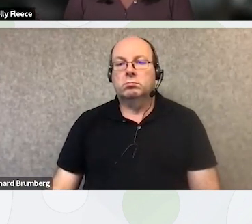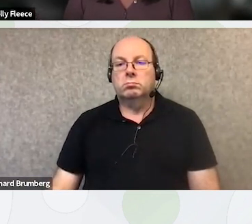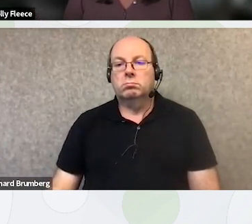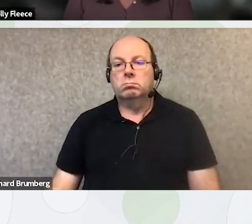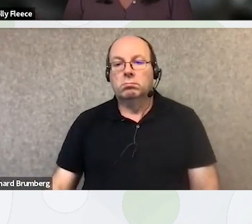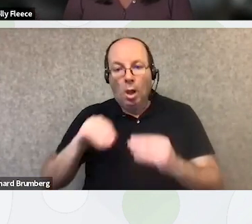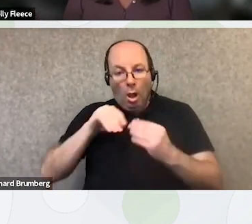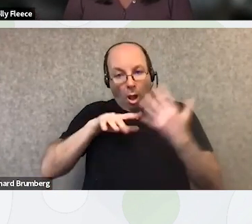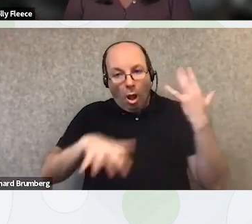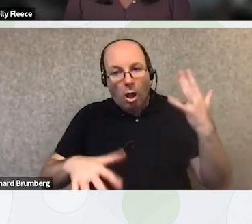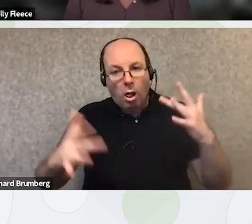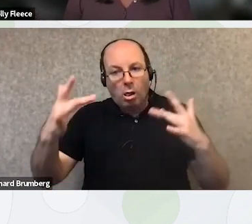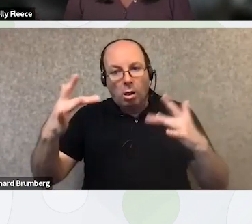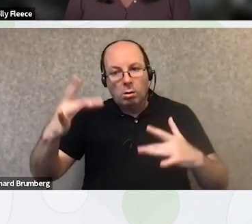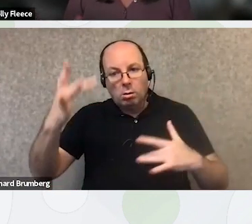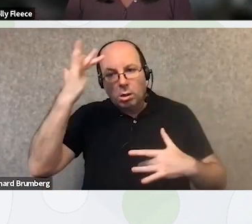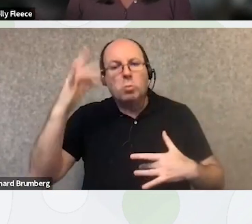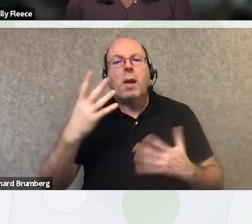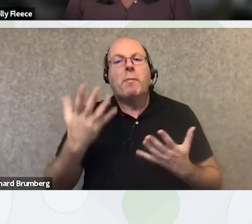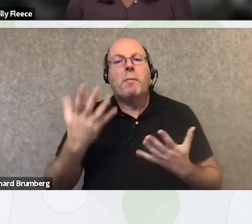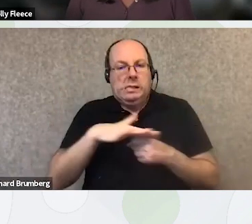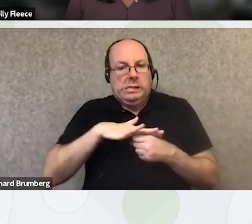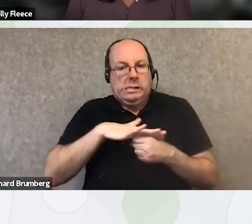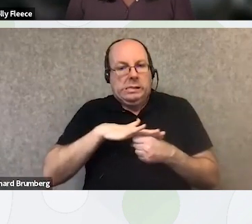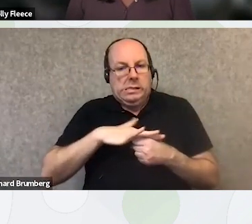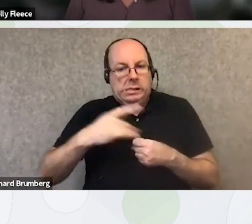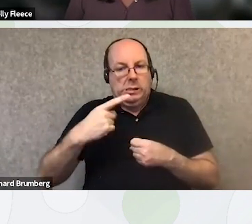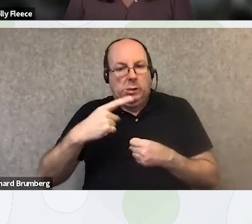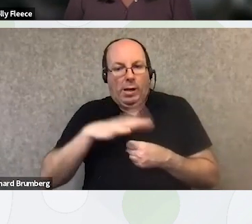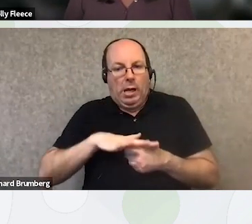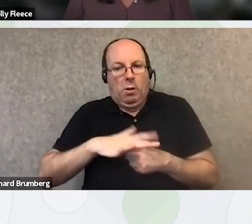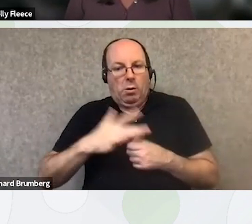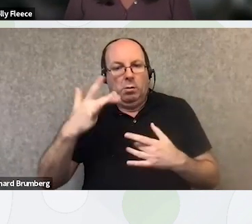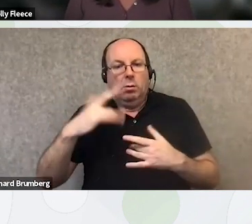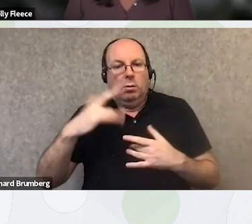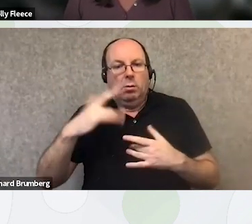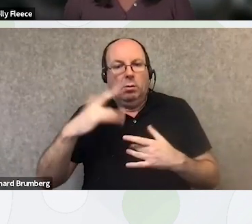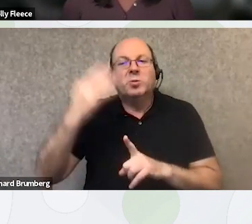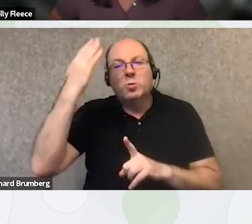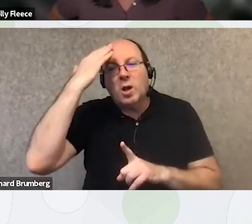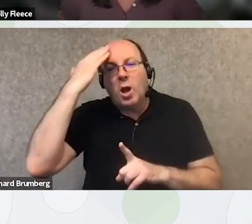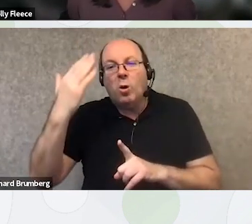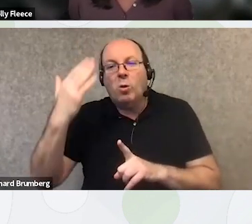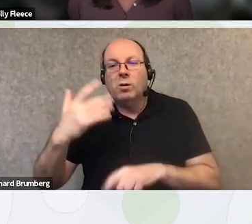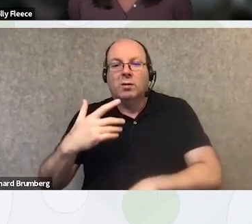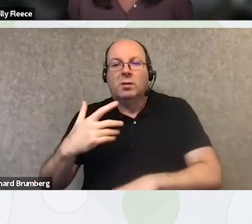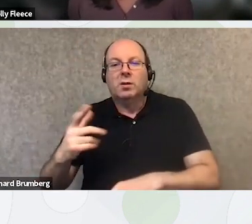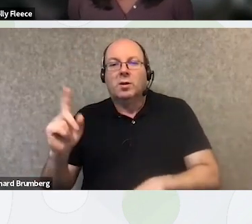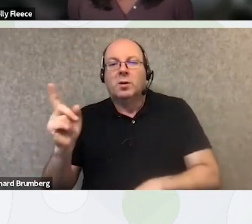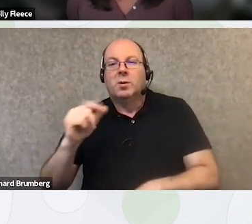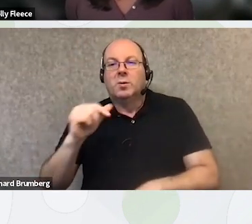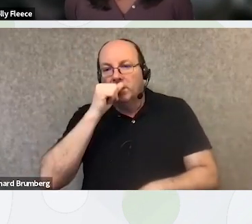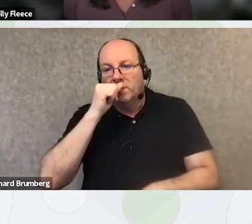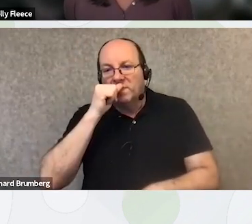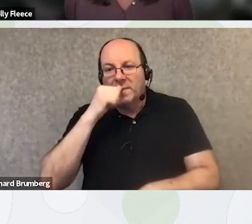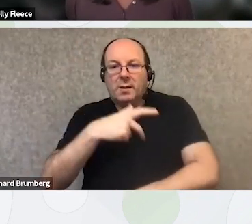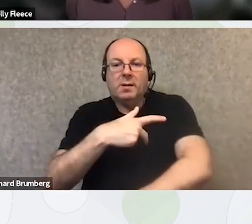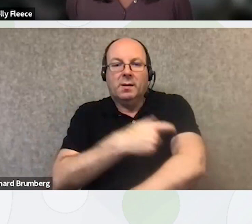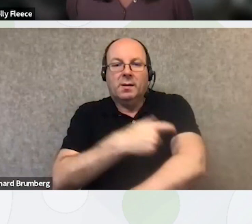vaccine, as well as what is frequently talked about, right? The risk of inflammatory neurologic events like